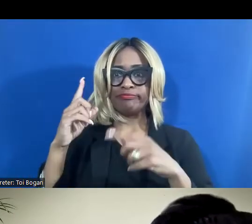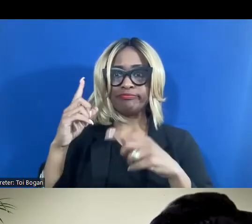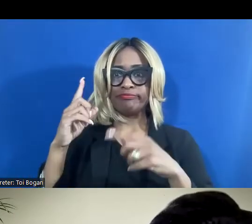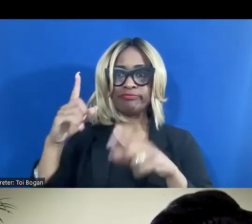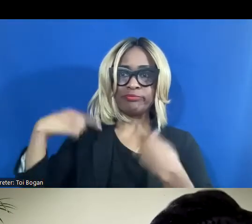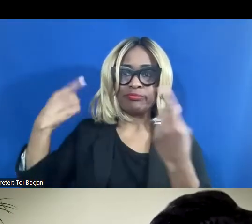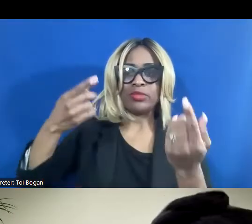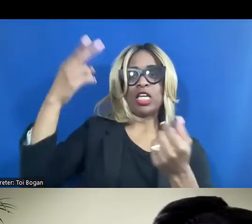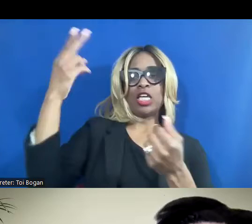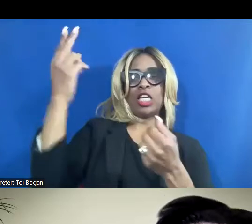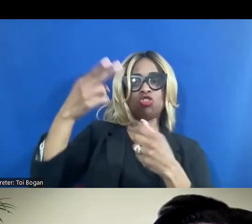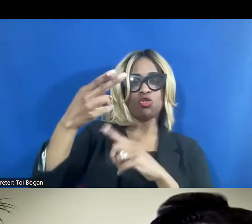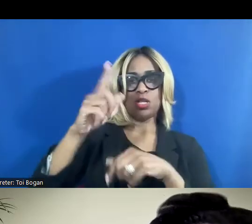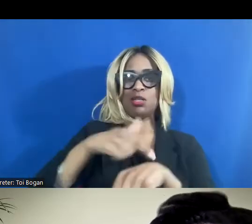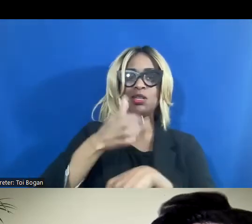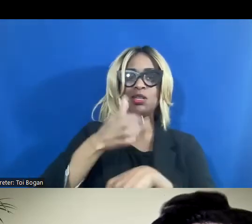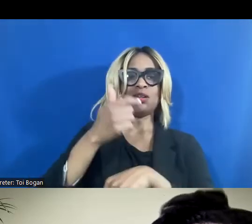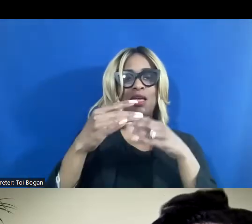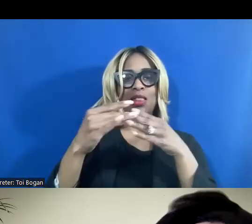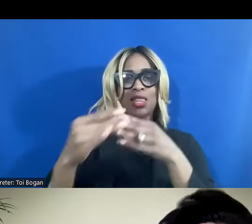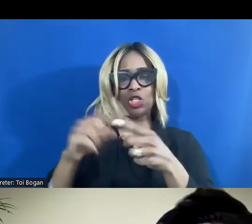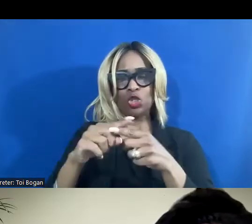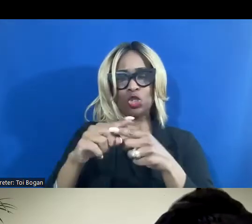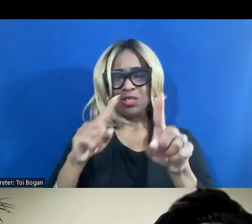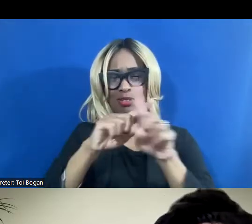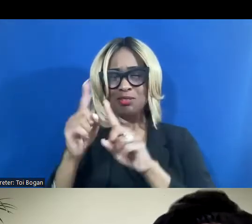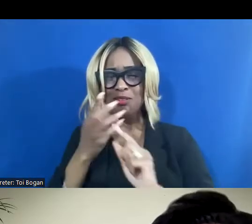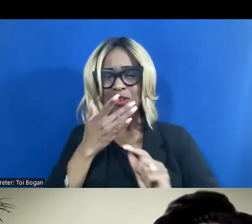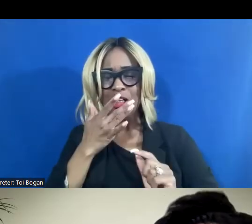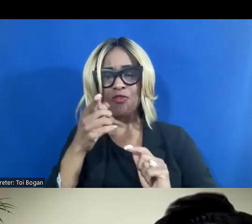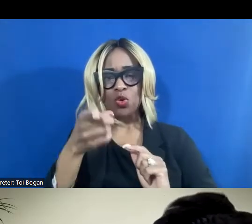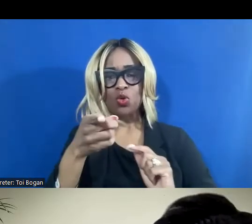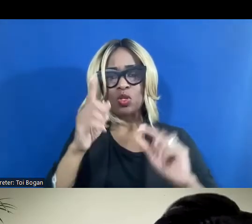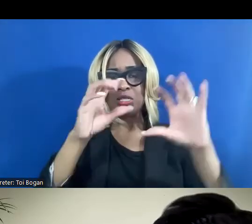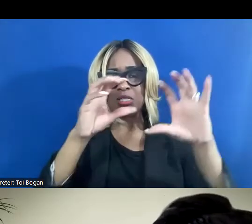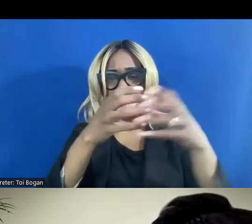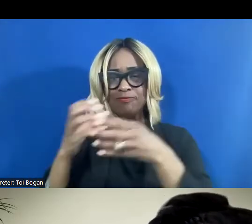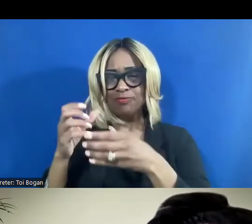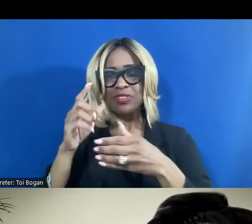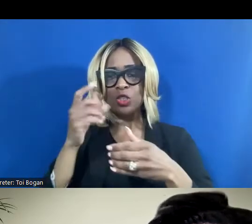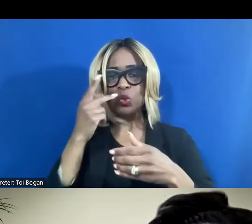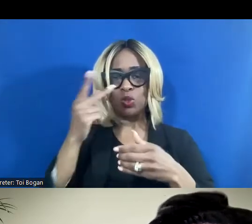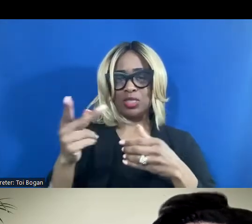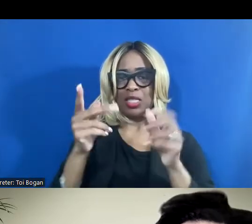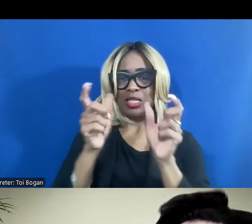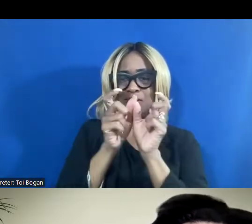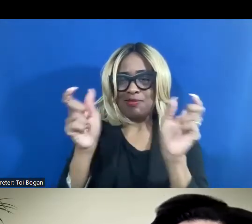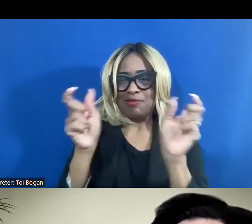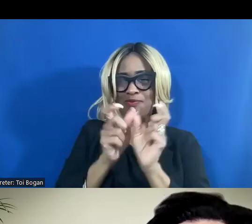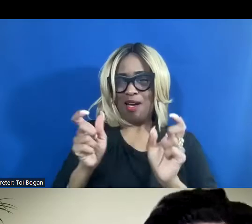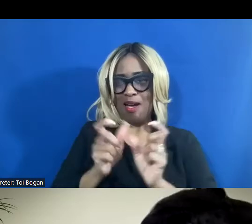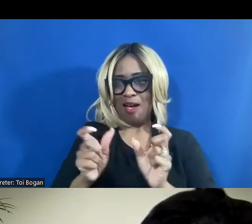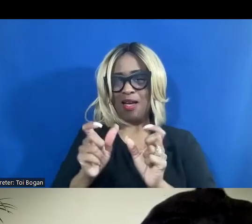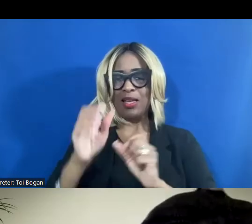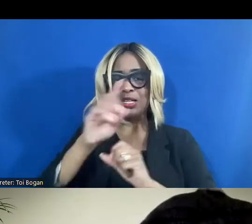led to the very colorful subsections that you're seeing dividing up this map into puzzle